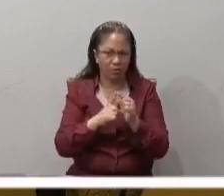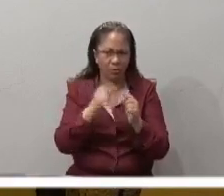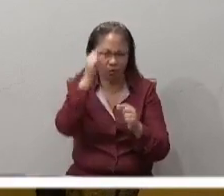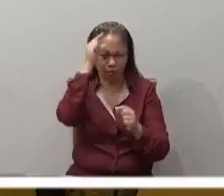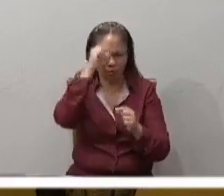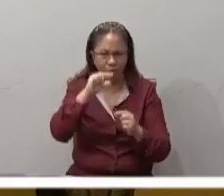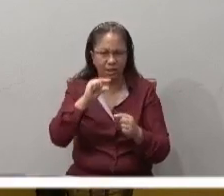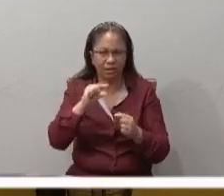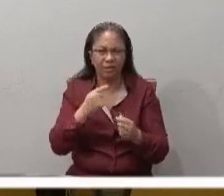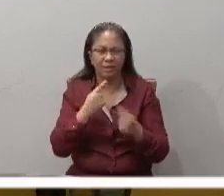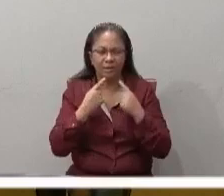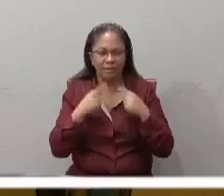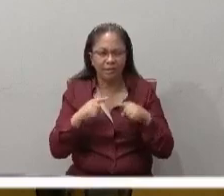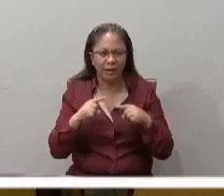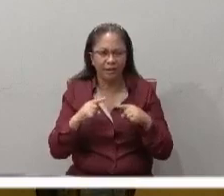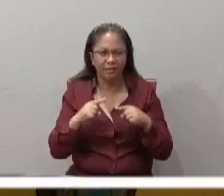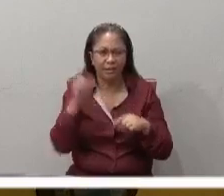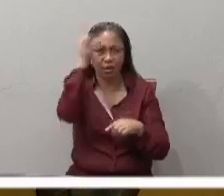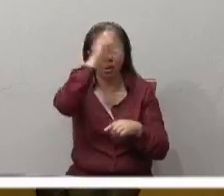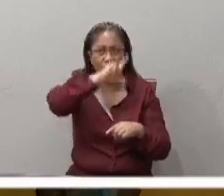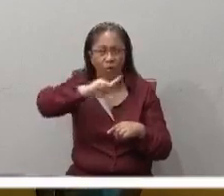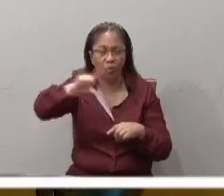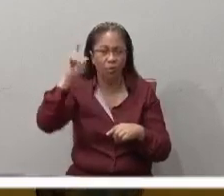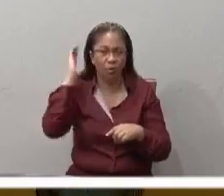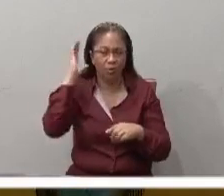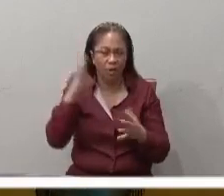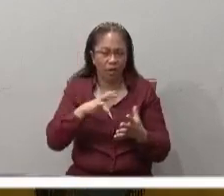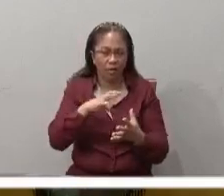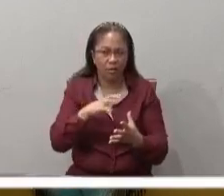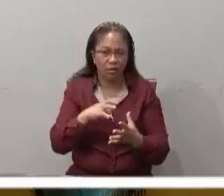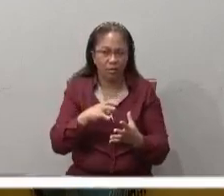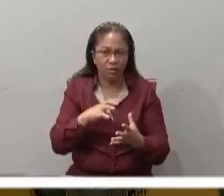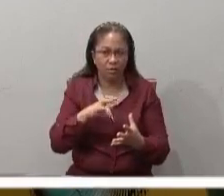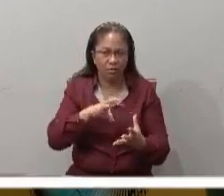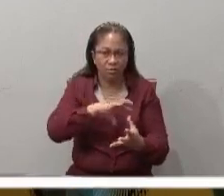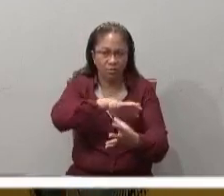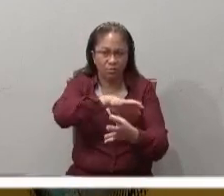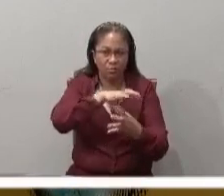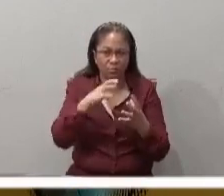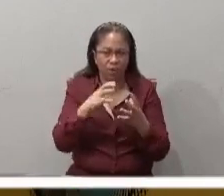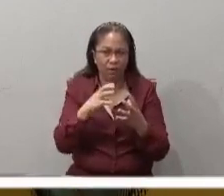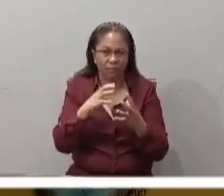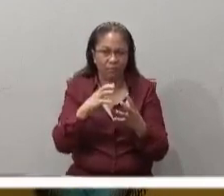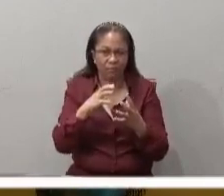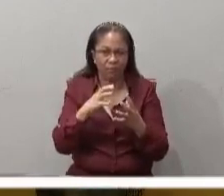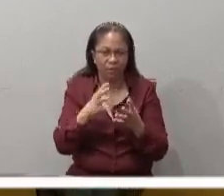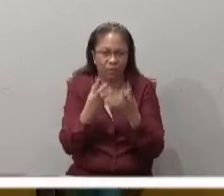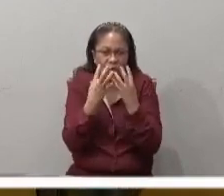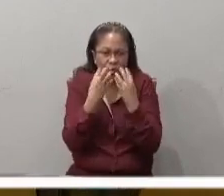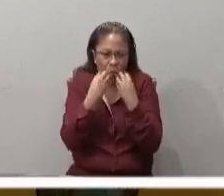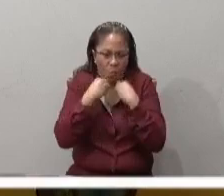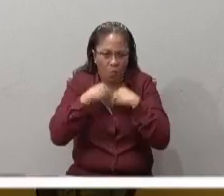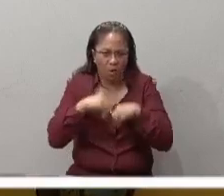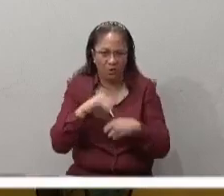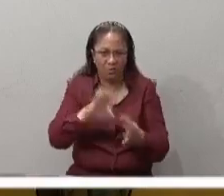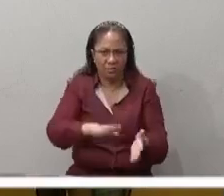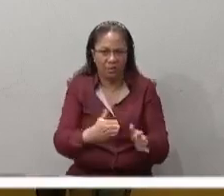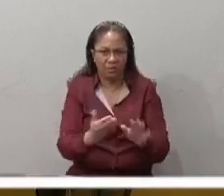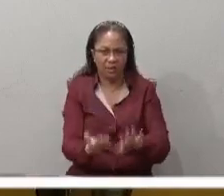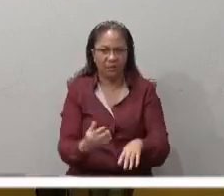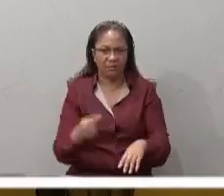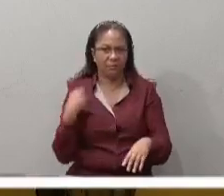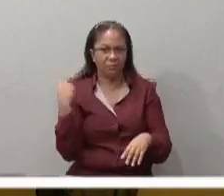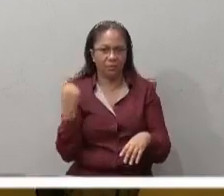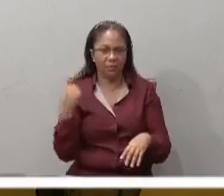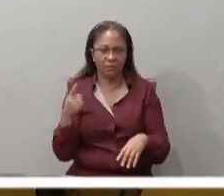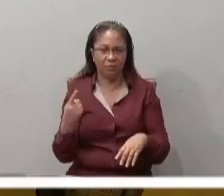forever. And that's an incredible image that he will just put his mouth around death, swallow it up, and